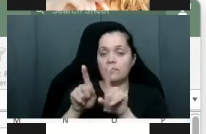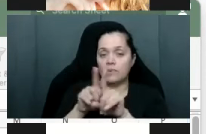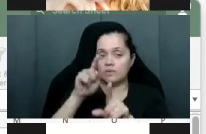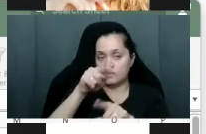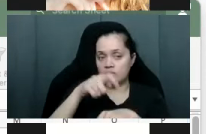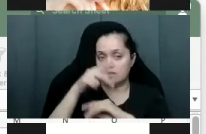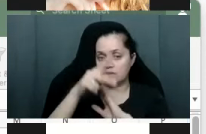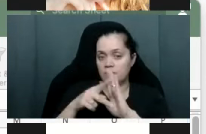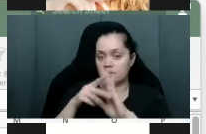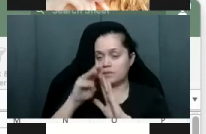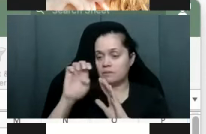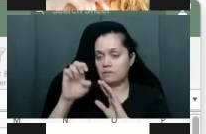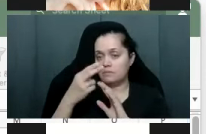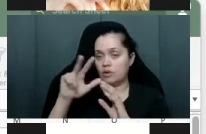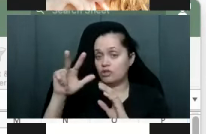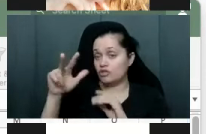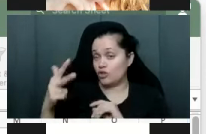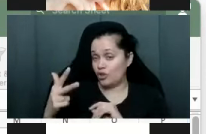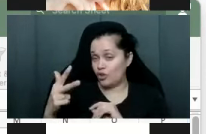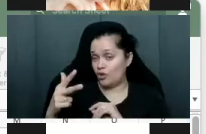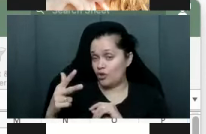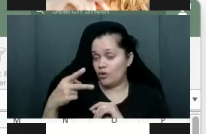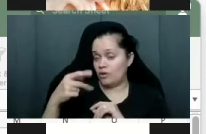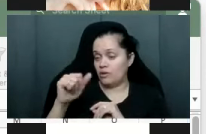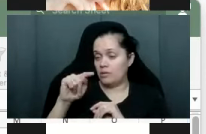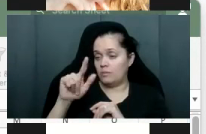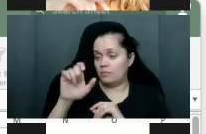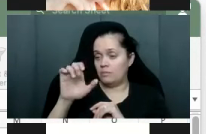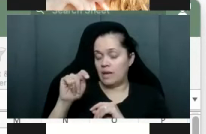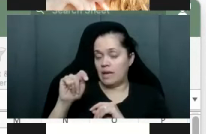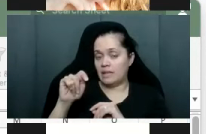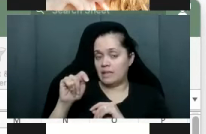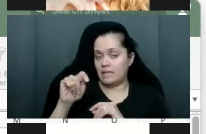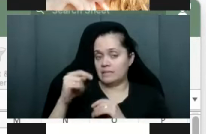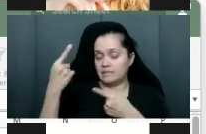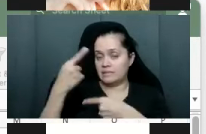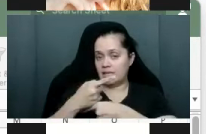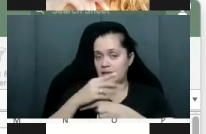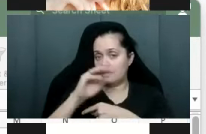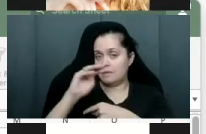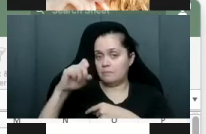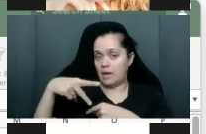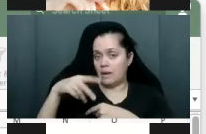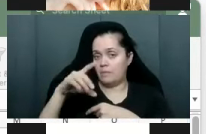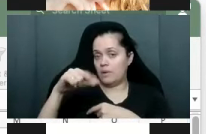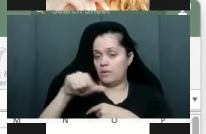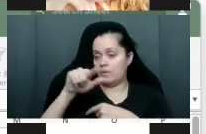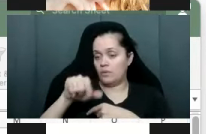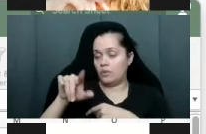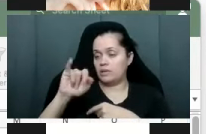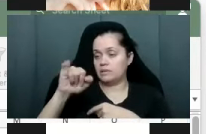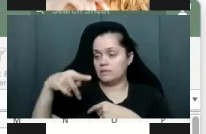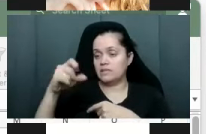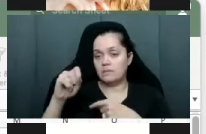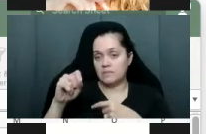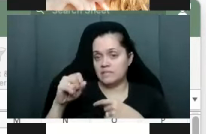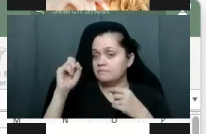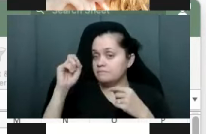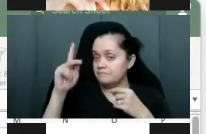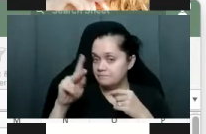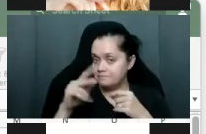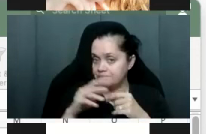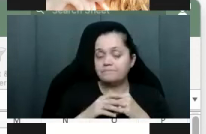frame, March 3rd, Padlet Canvas Day and map quiz tips. Okay,